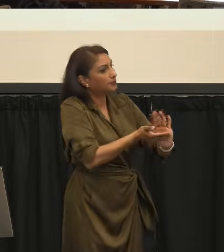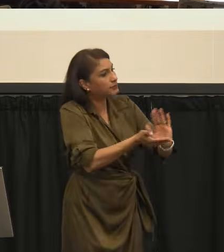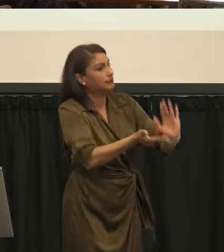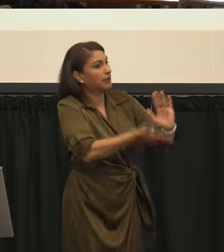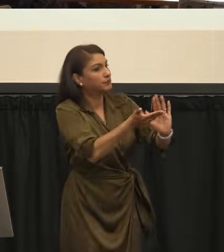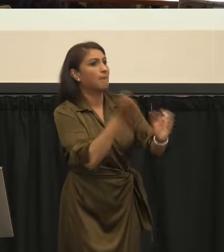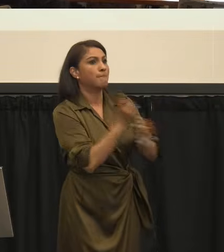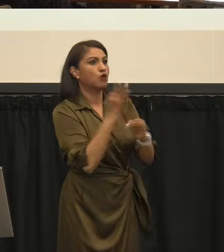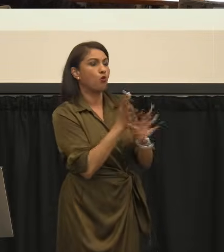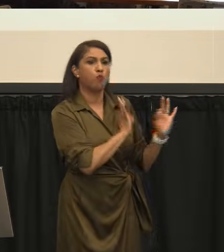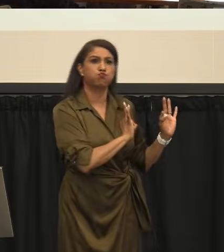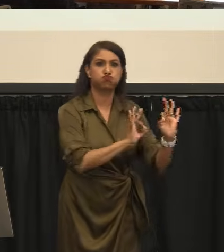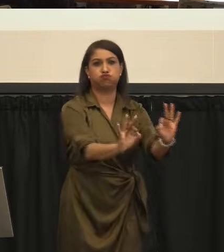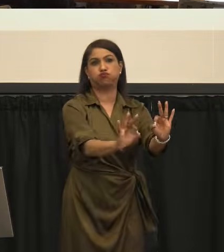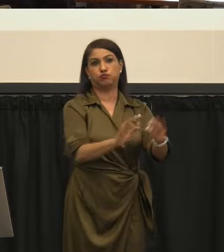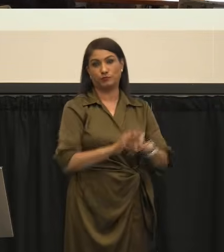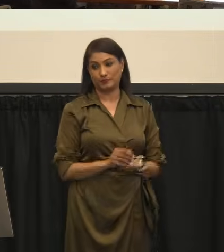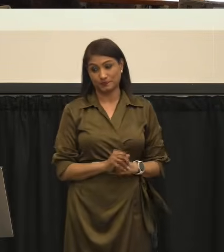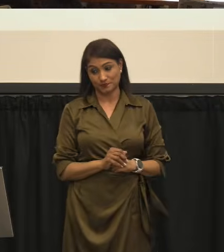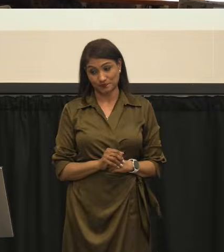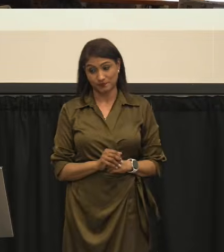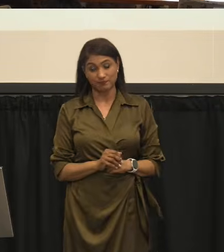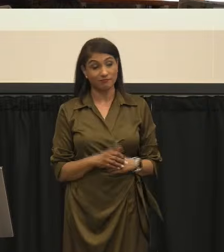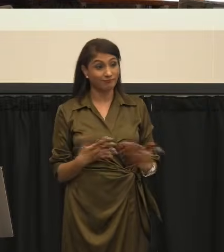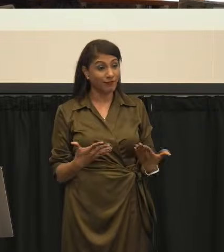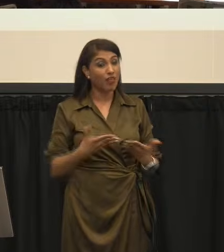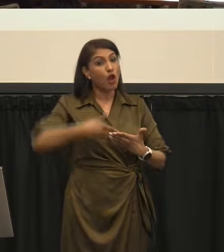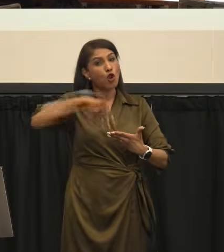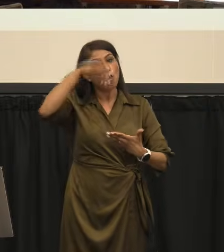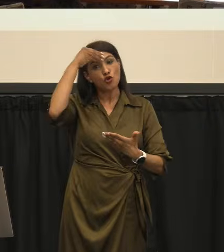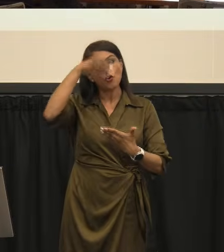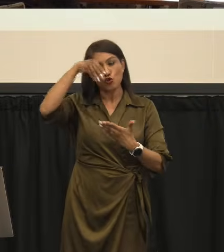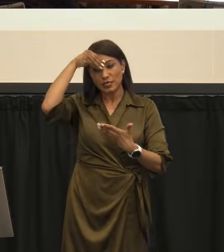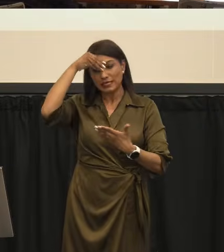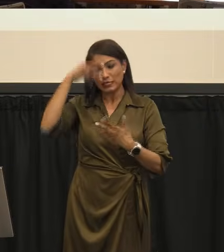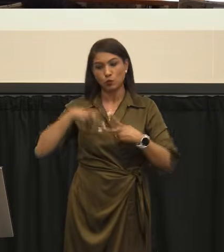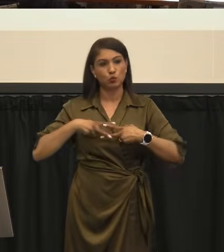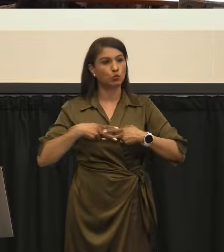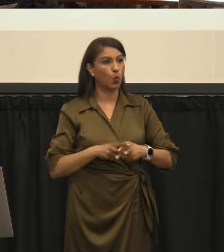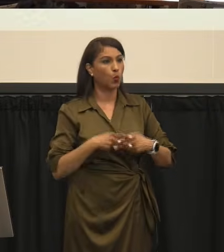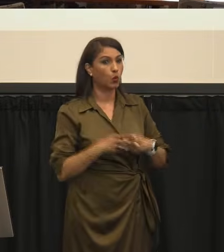and leaving it as is. We will be updating, and it needs to be continuous updating.